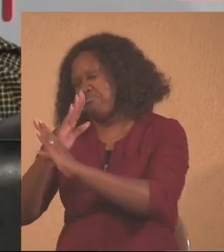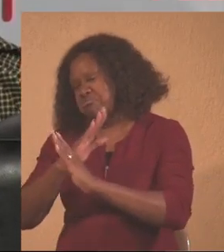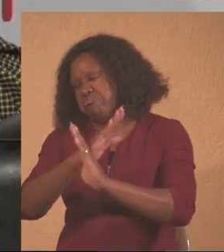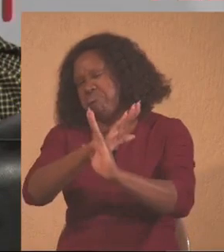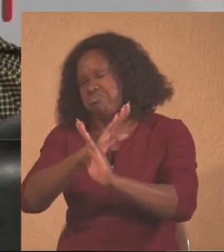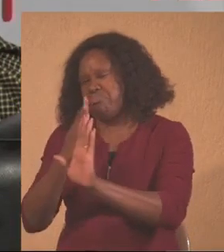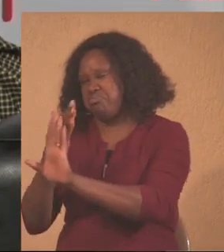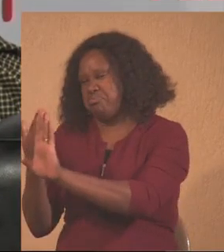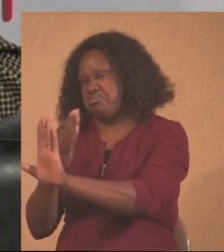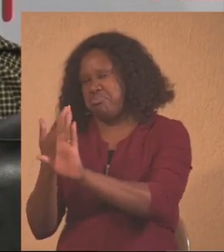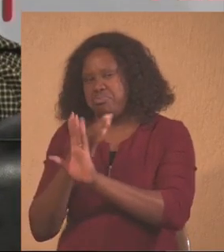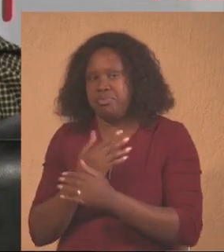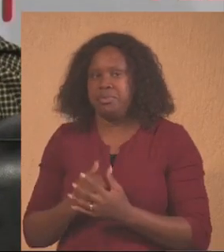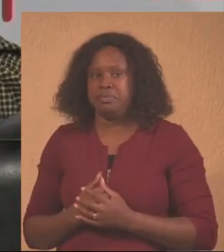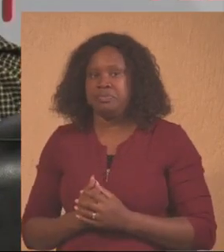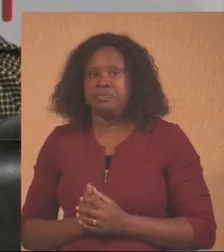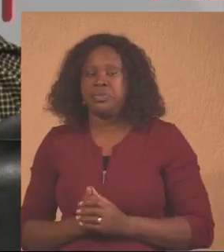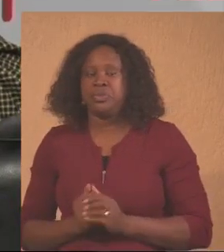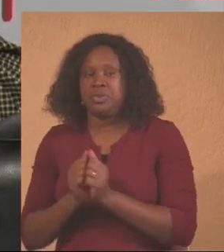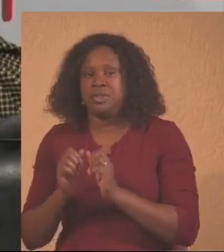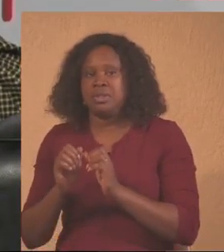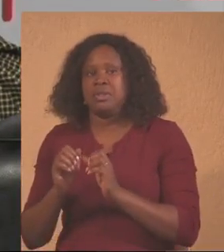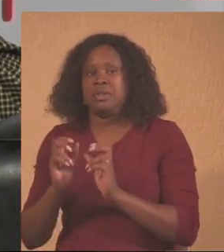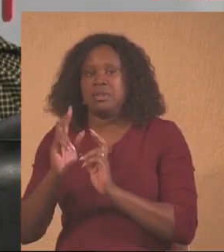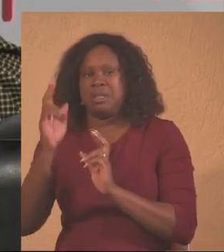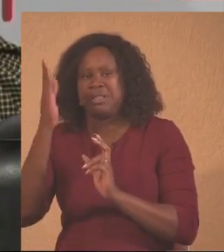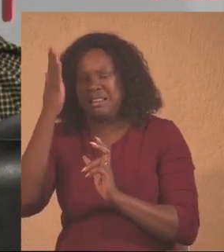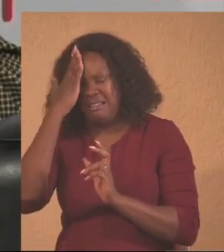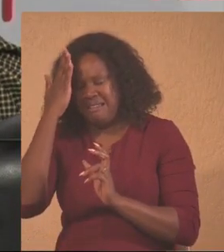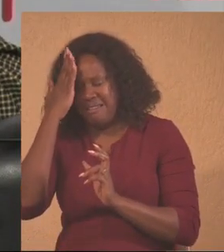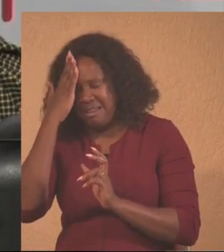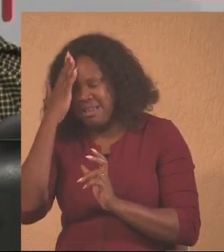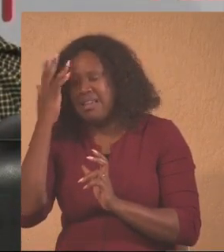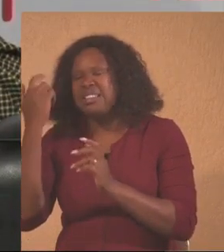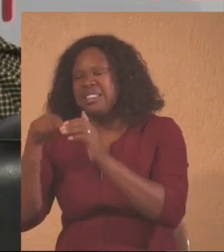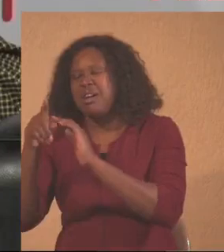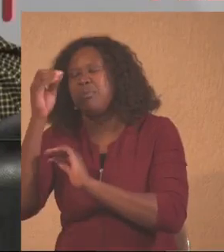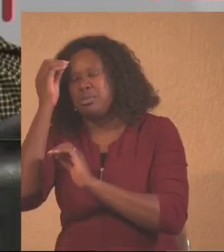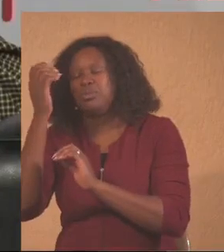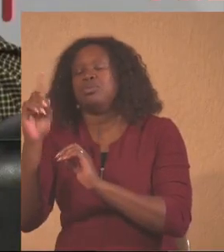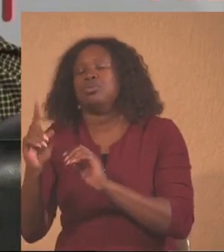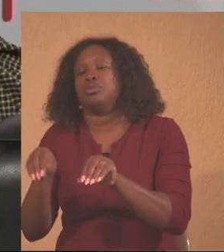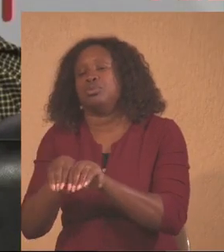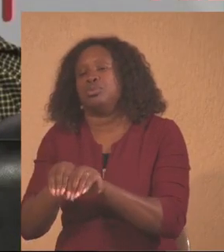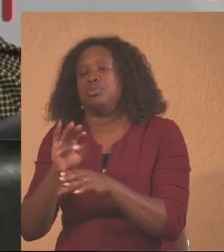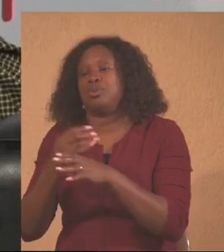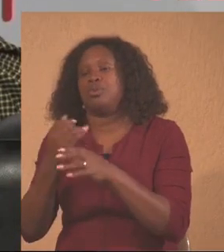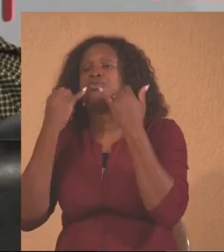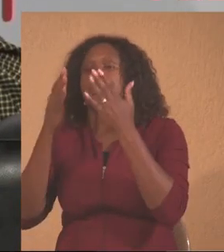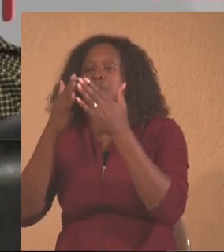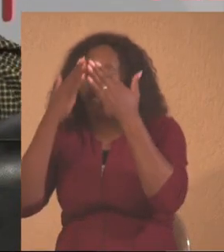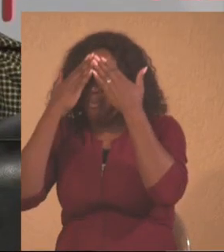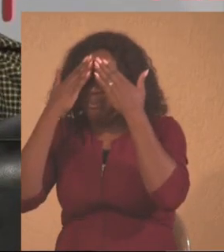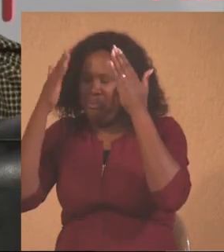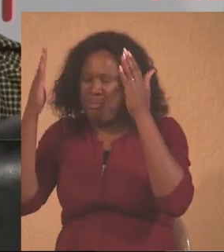educated this person, he is working knowing that what to be done is this and that.